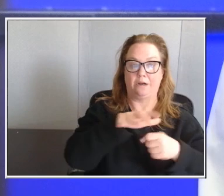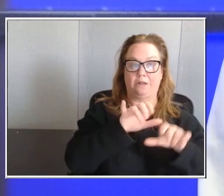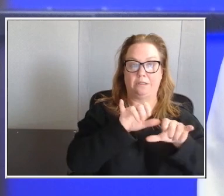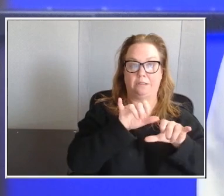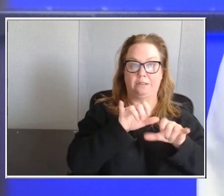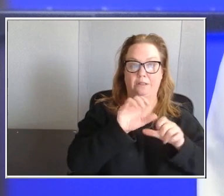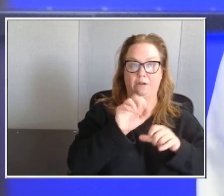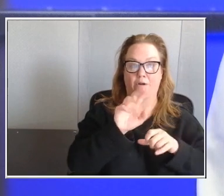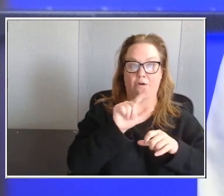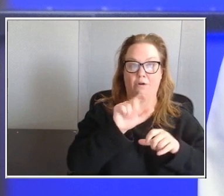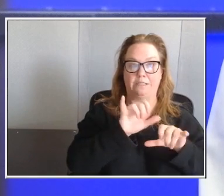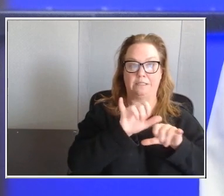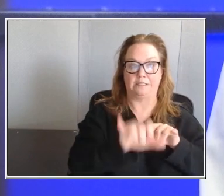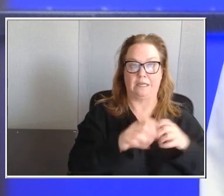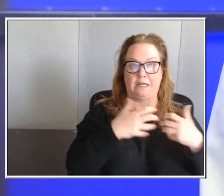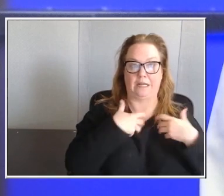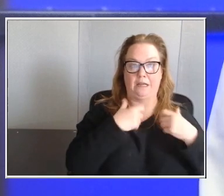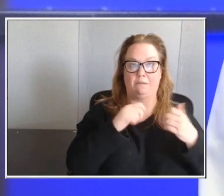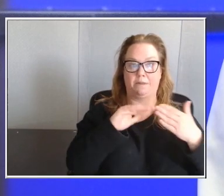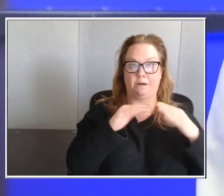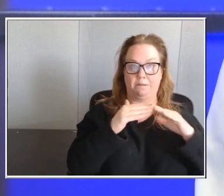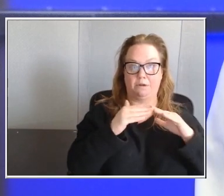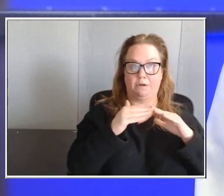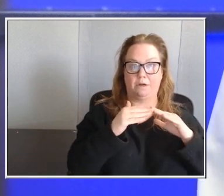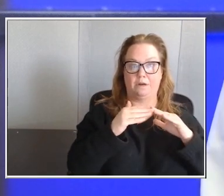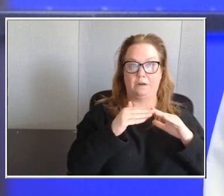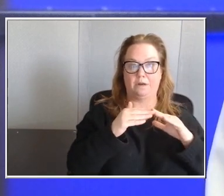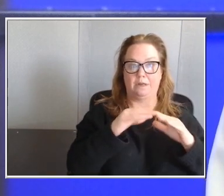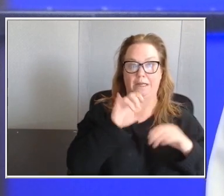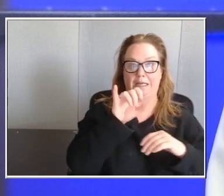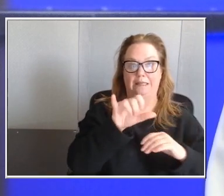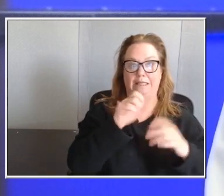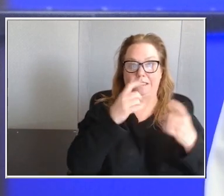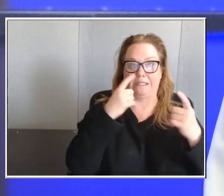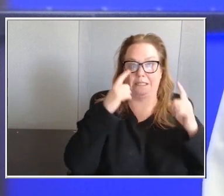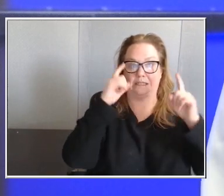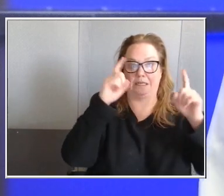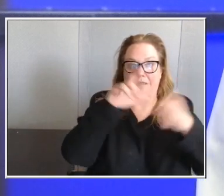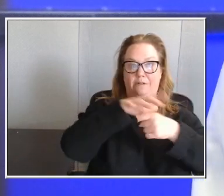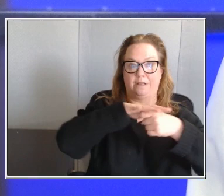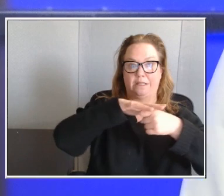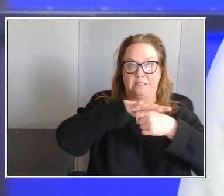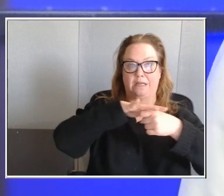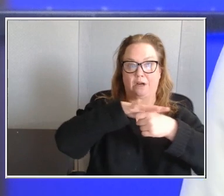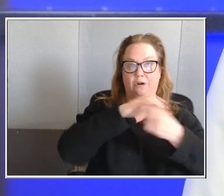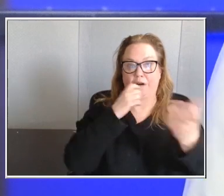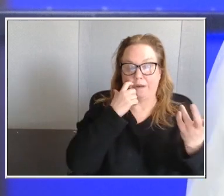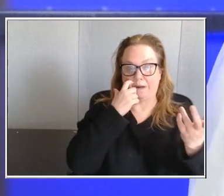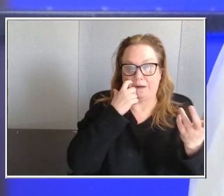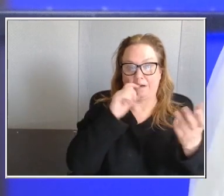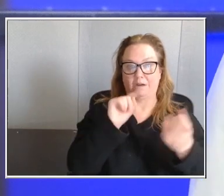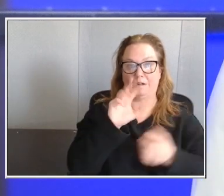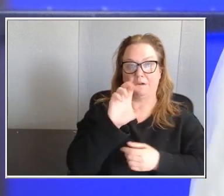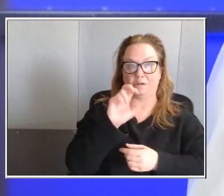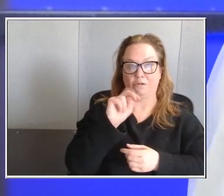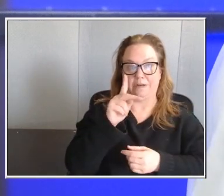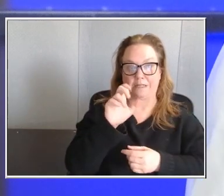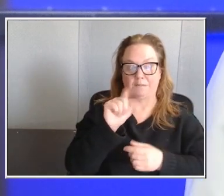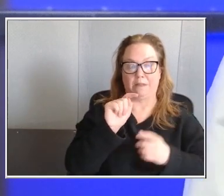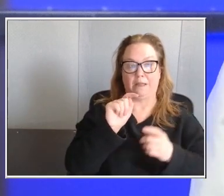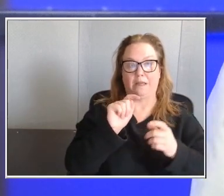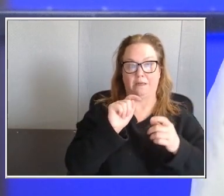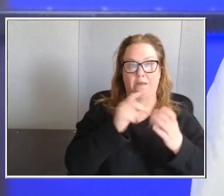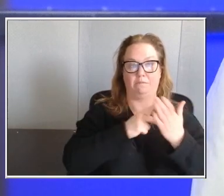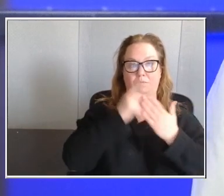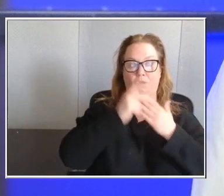organs stayed locally and helped their community, and that's the success of this area, and a transplant program blossomed